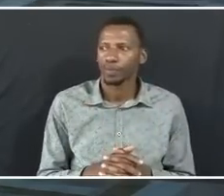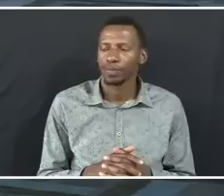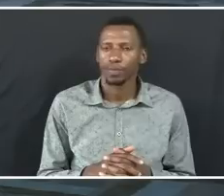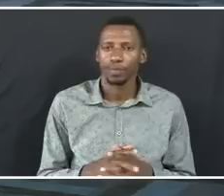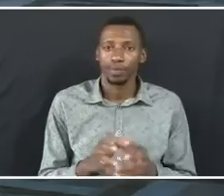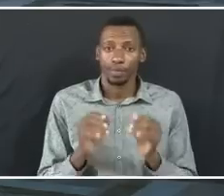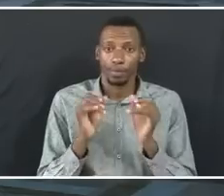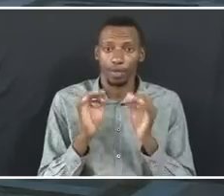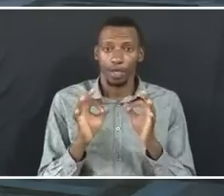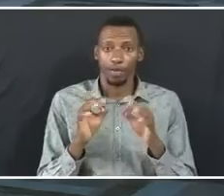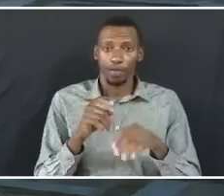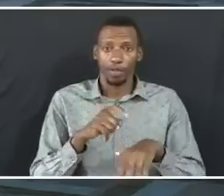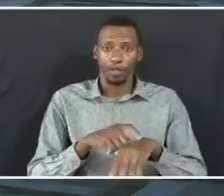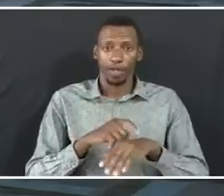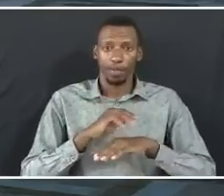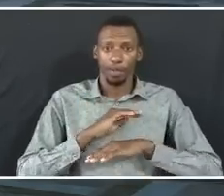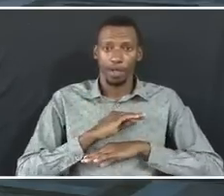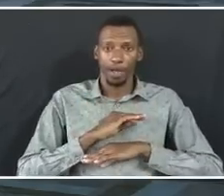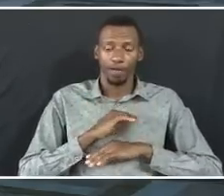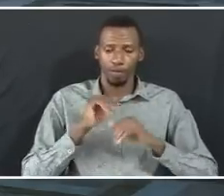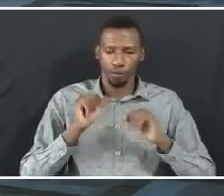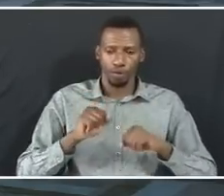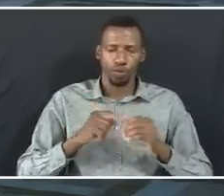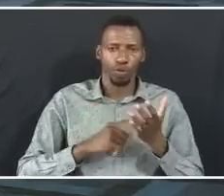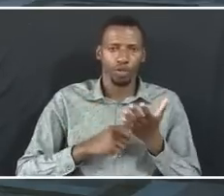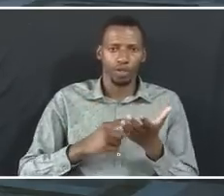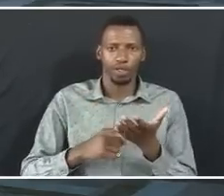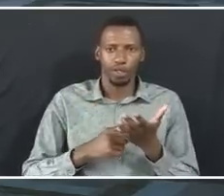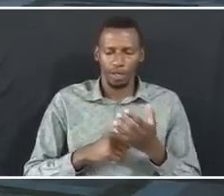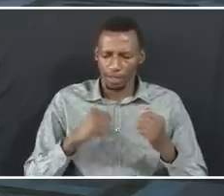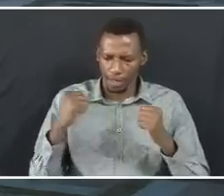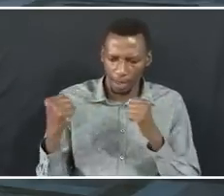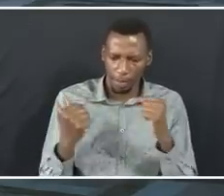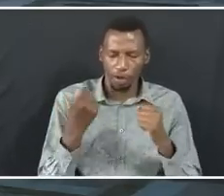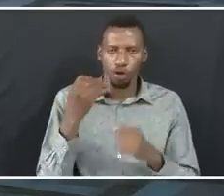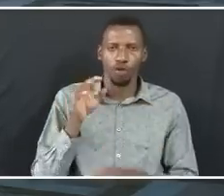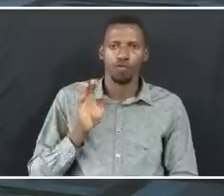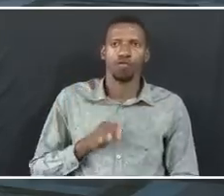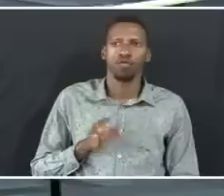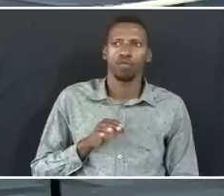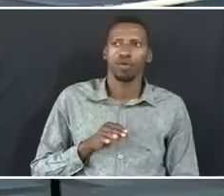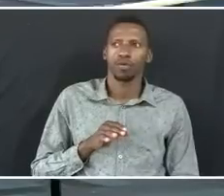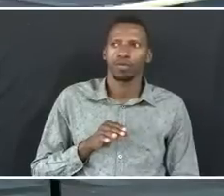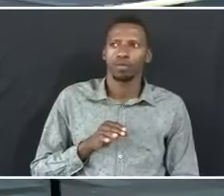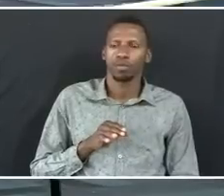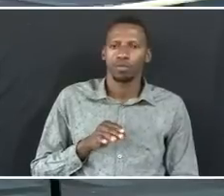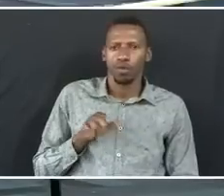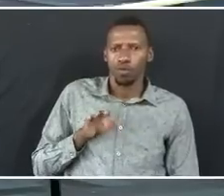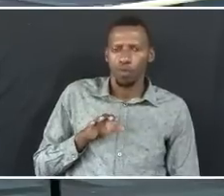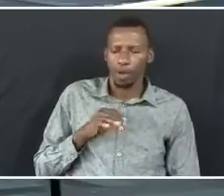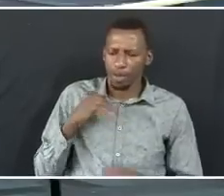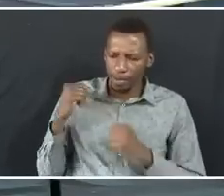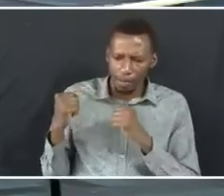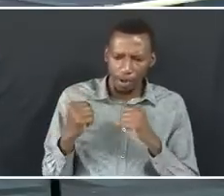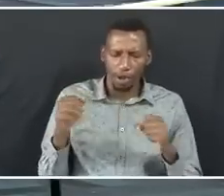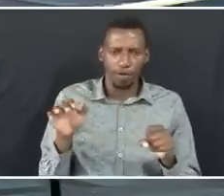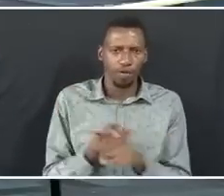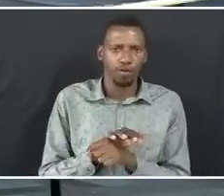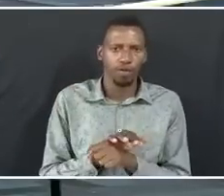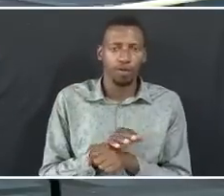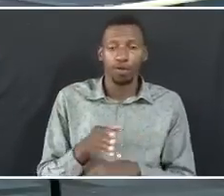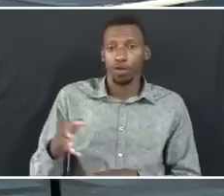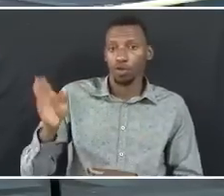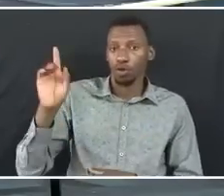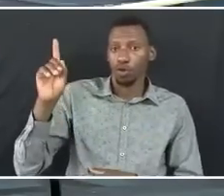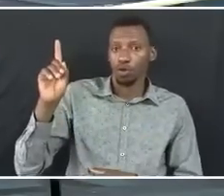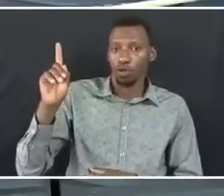If we had time, we would have discussed the power of a woman. A being too powerful that God had to clothe her